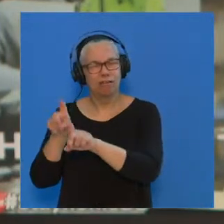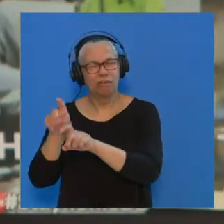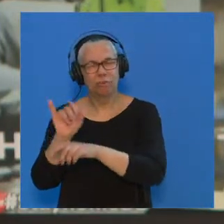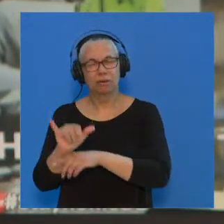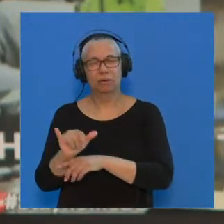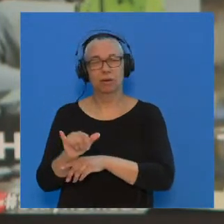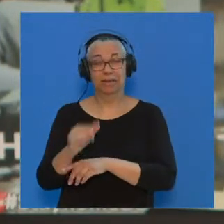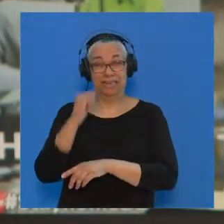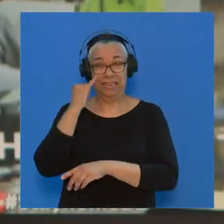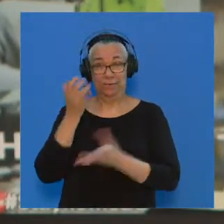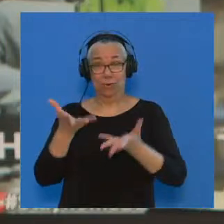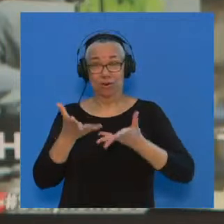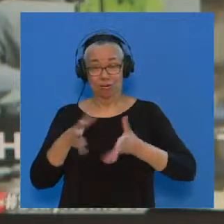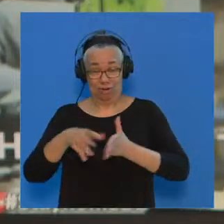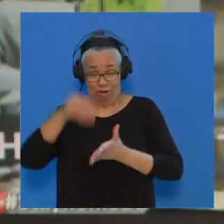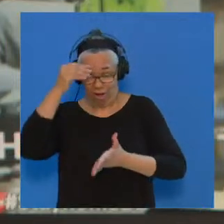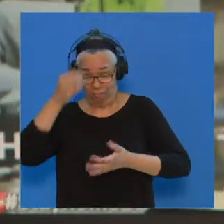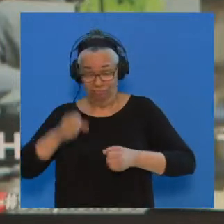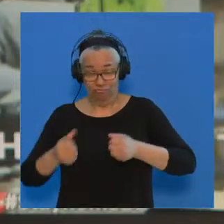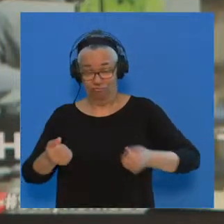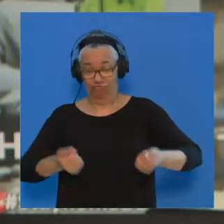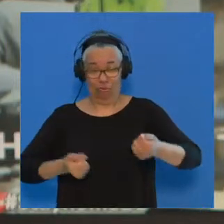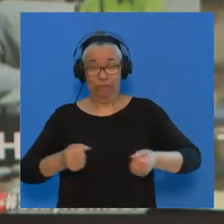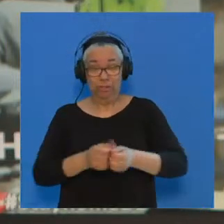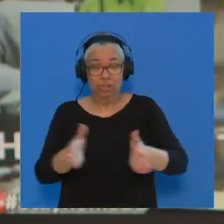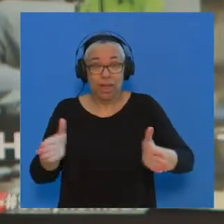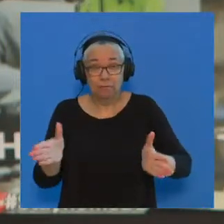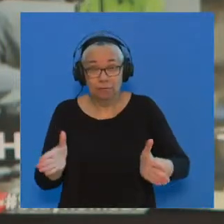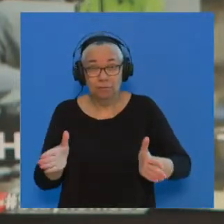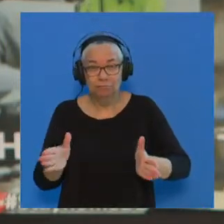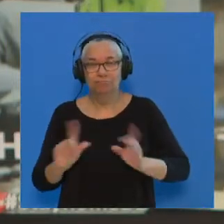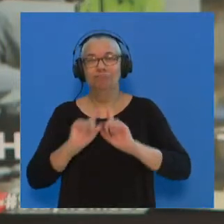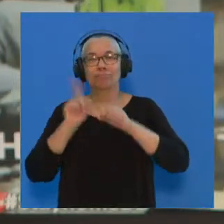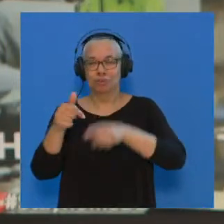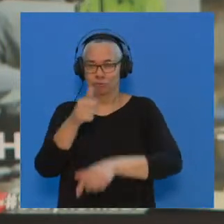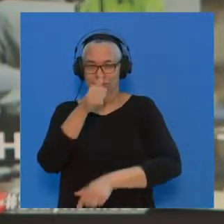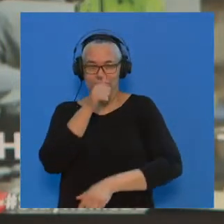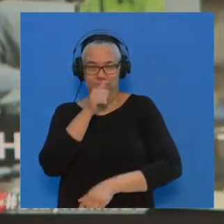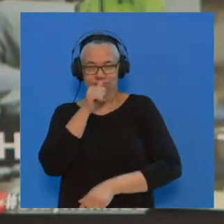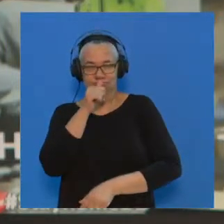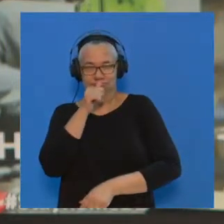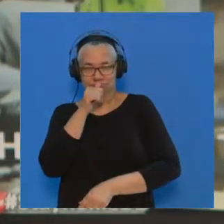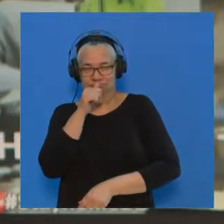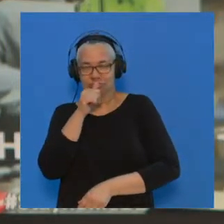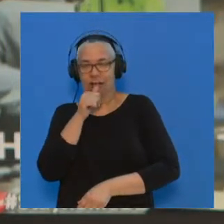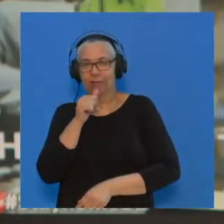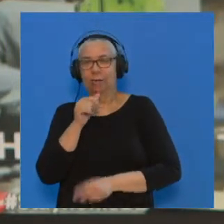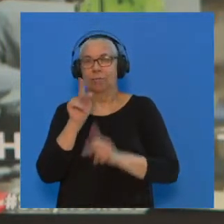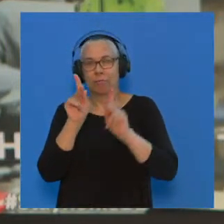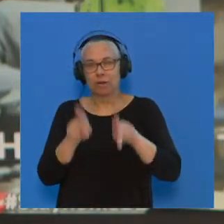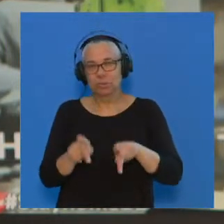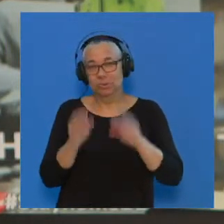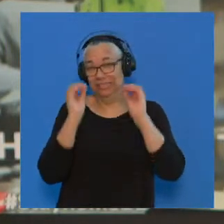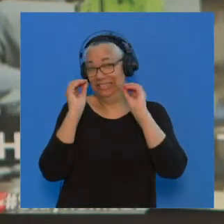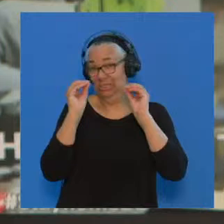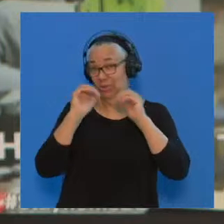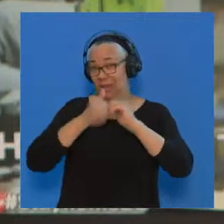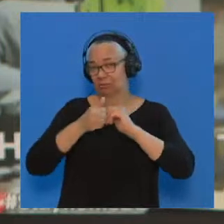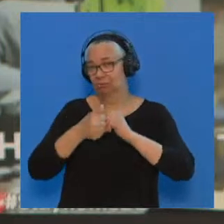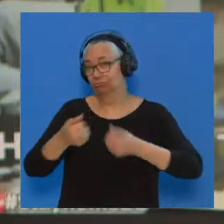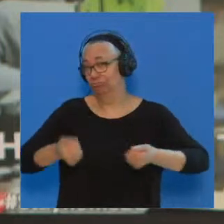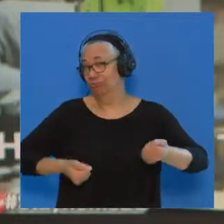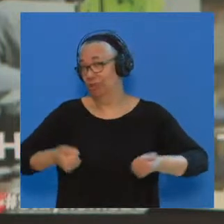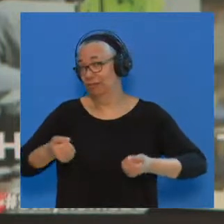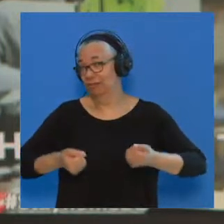if a person wants to learn how to drive generally, those persons go to a private enterprise that actually teach people how to drive. Thank you very